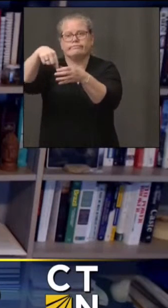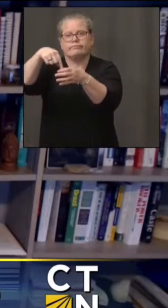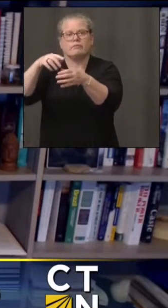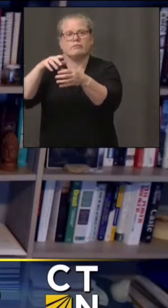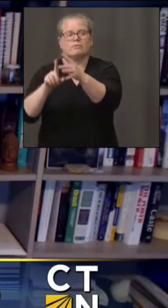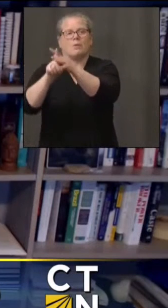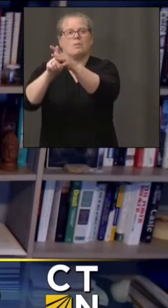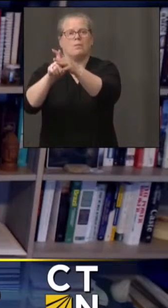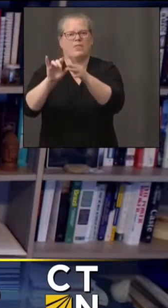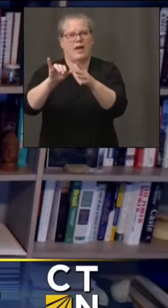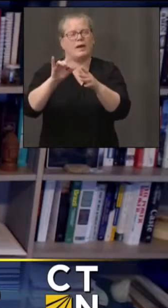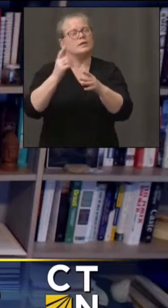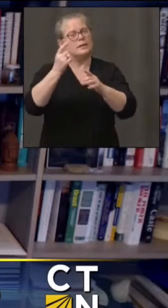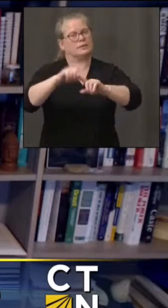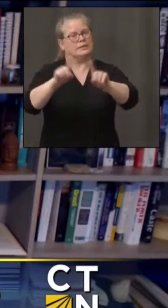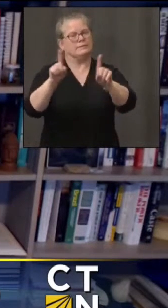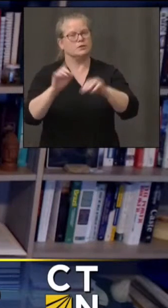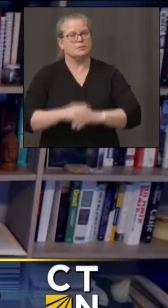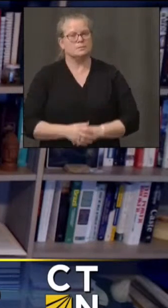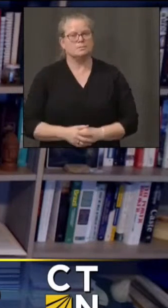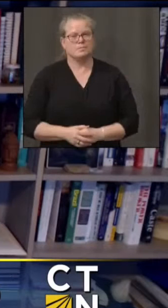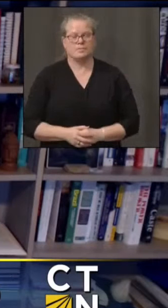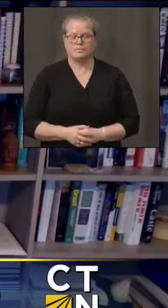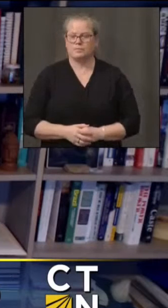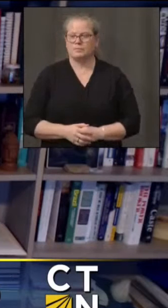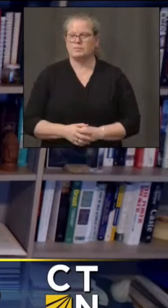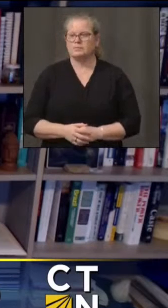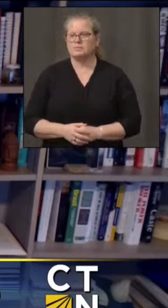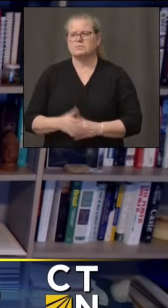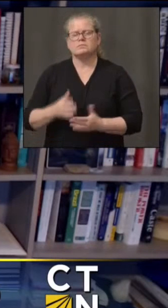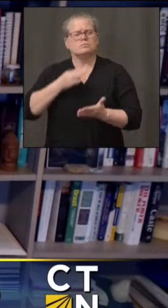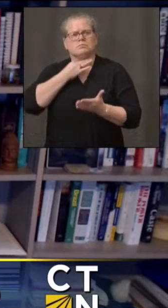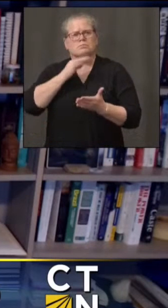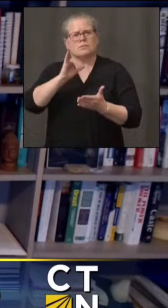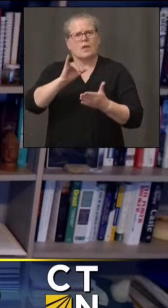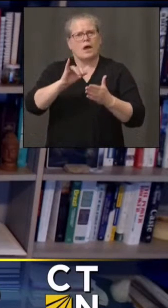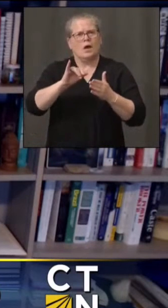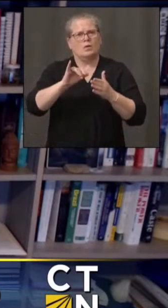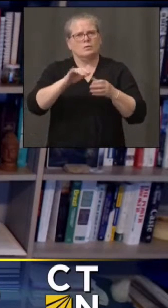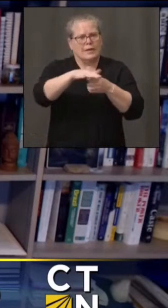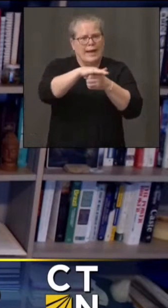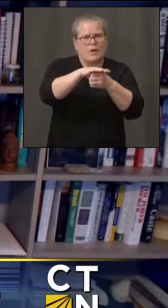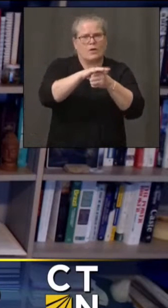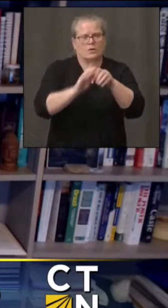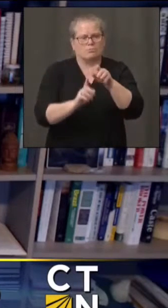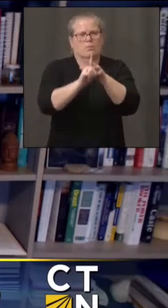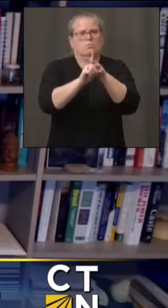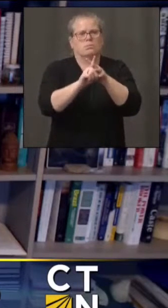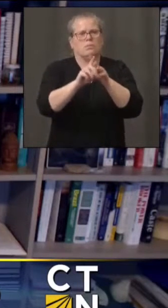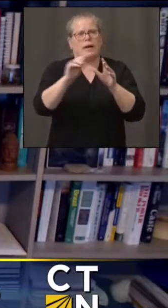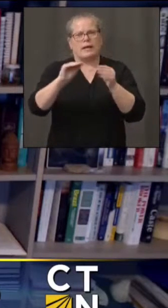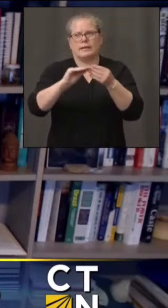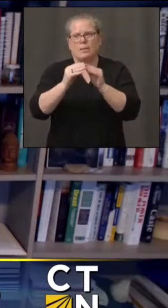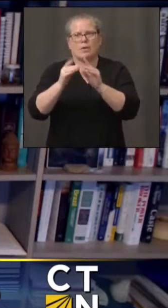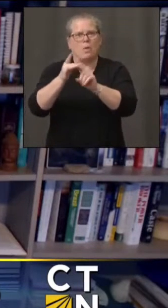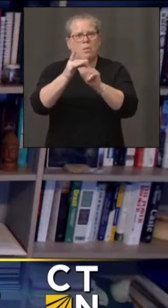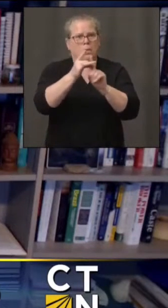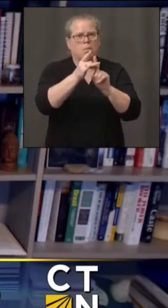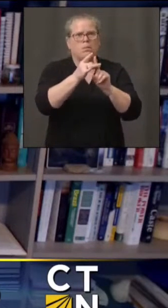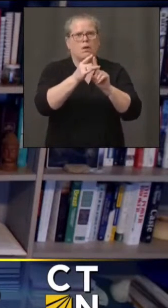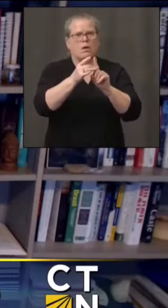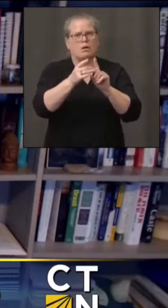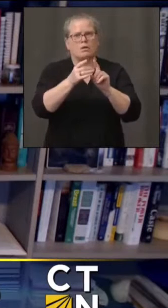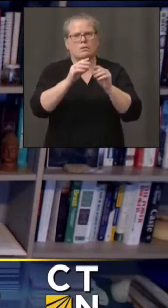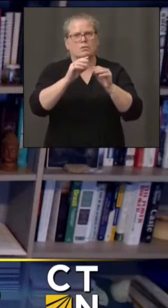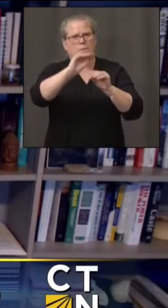But what do the increasing positivity rate and these rising hospitalizations tell you at the moment? Yeah,